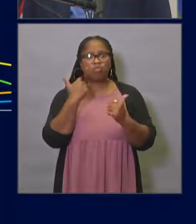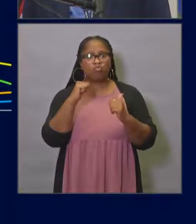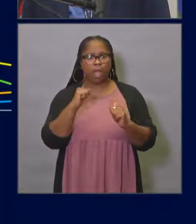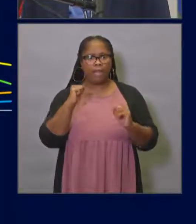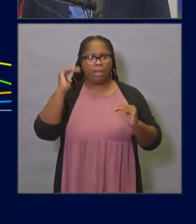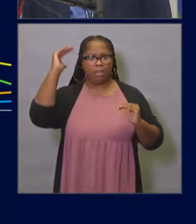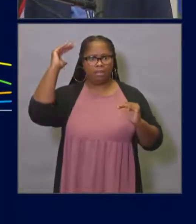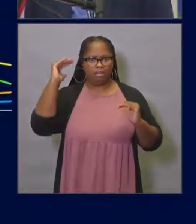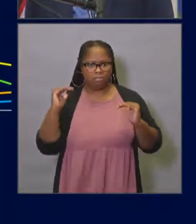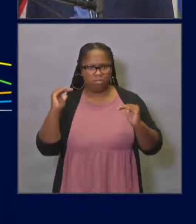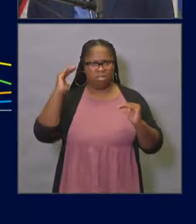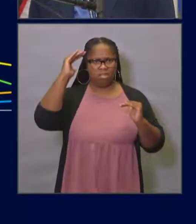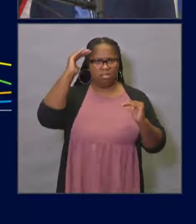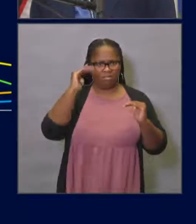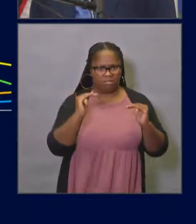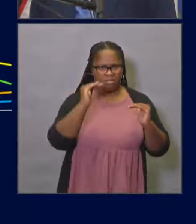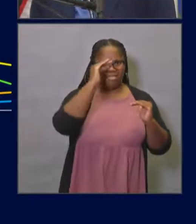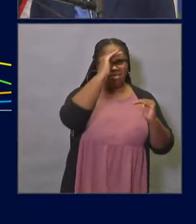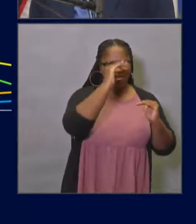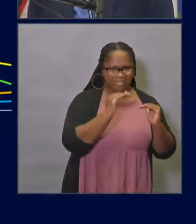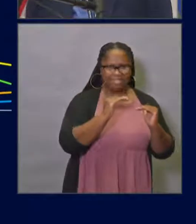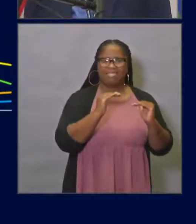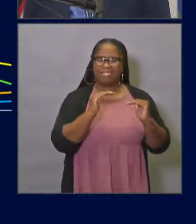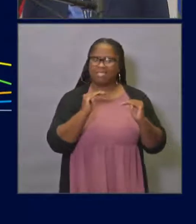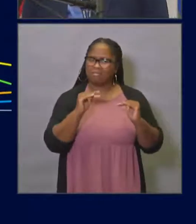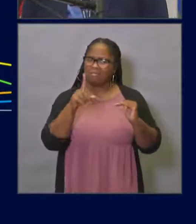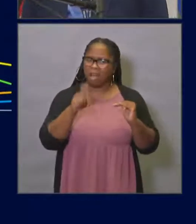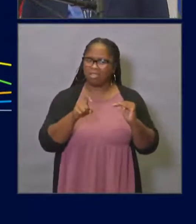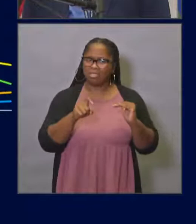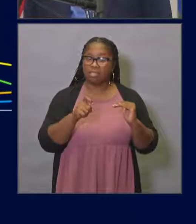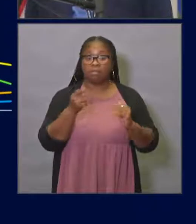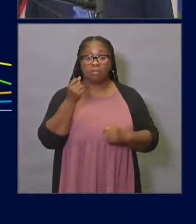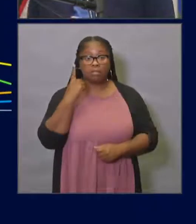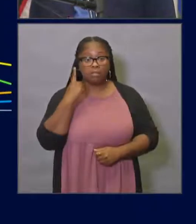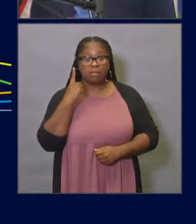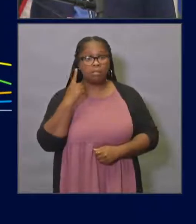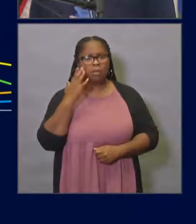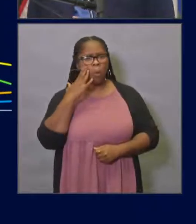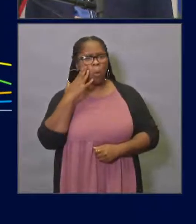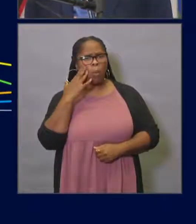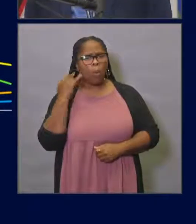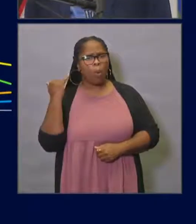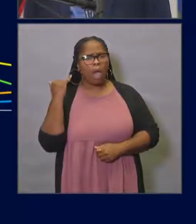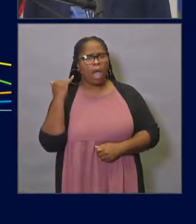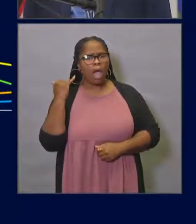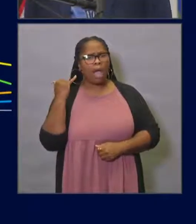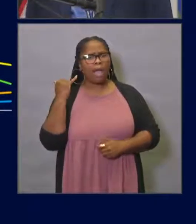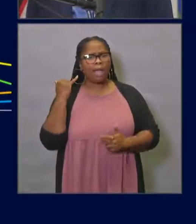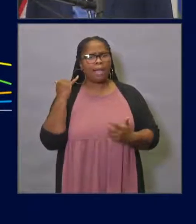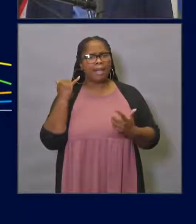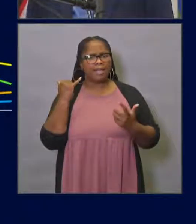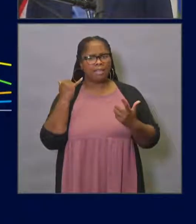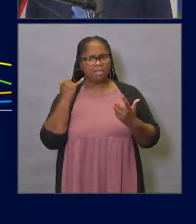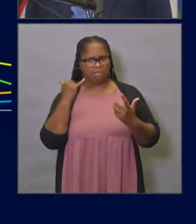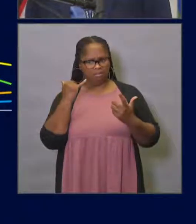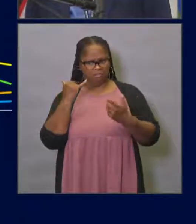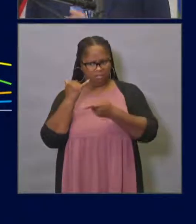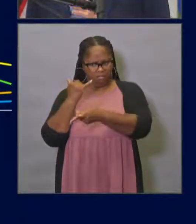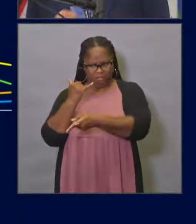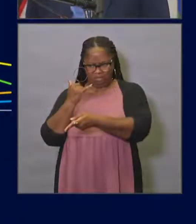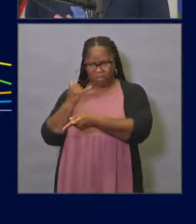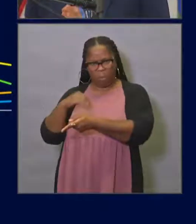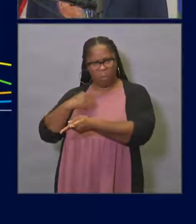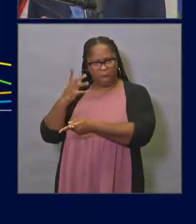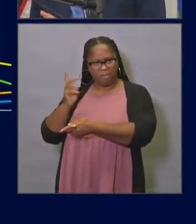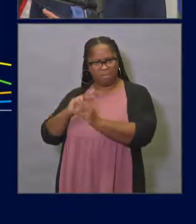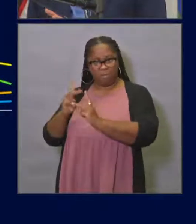our rates, we need to be mindful that gaps are not closing because rates increase in communities that have lower rates. So